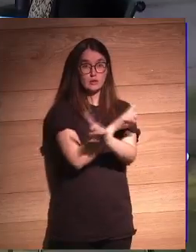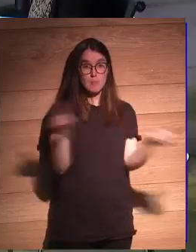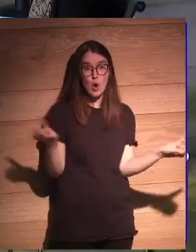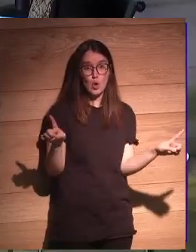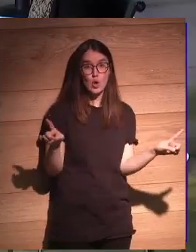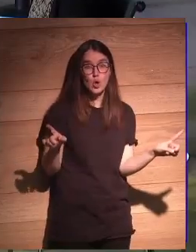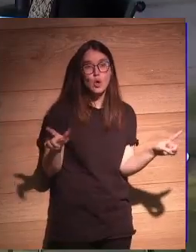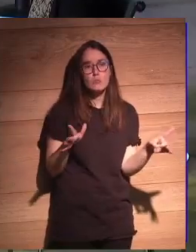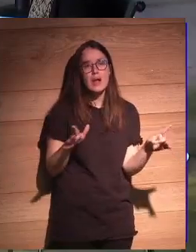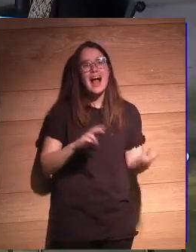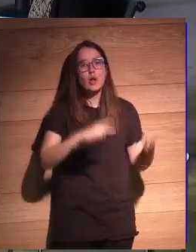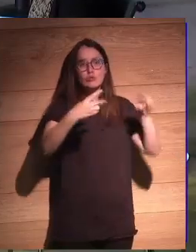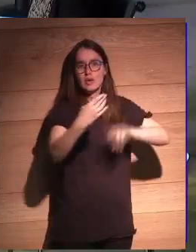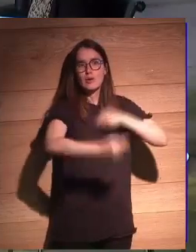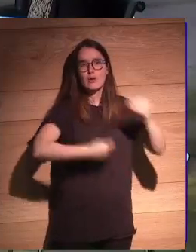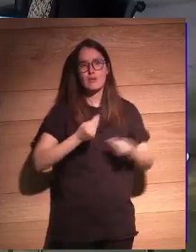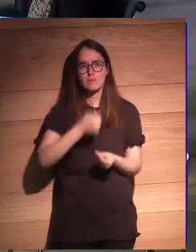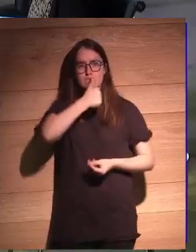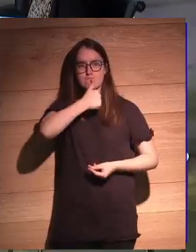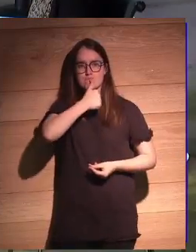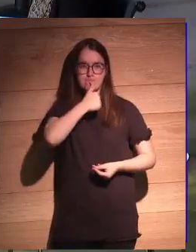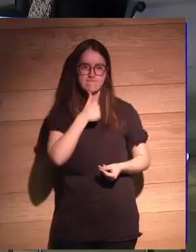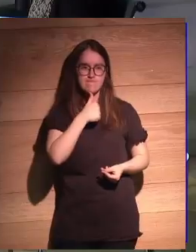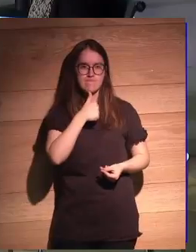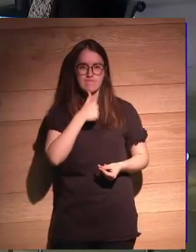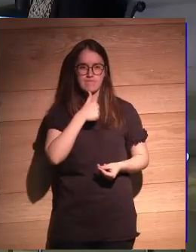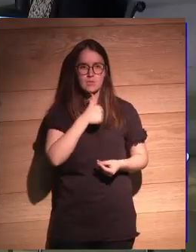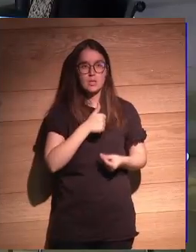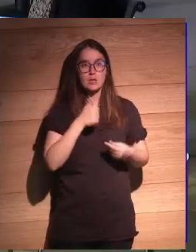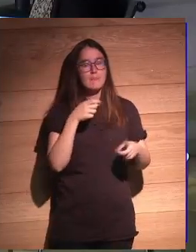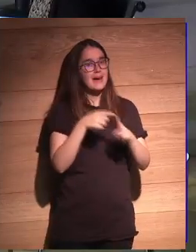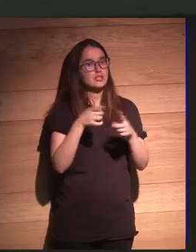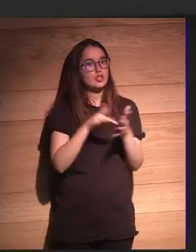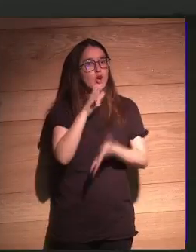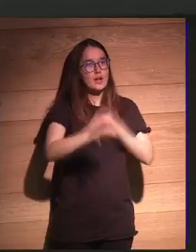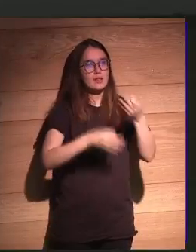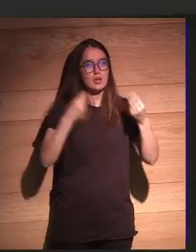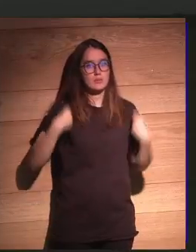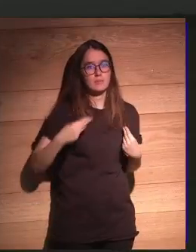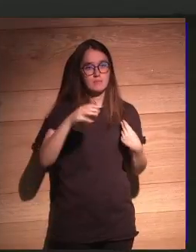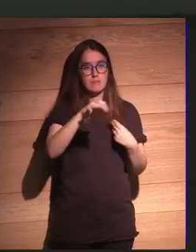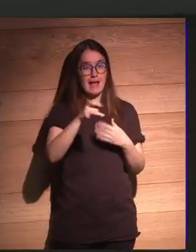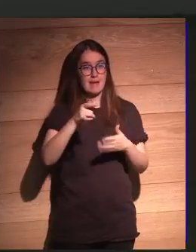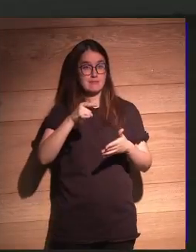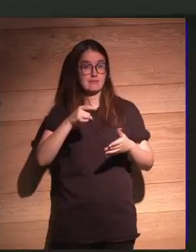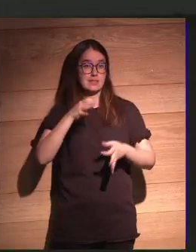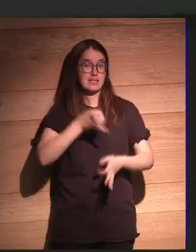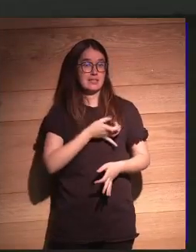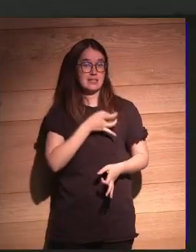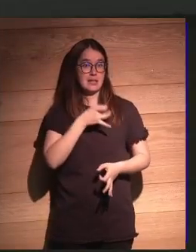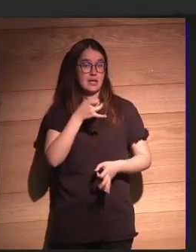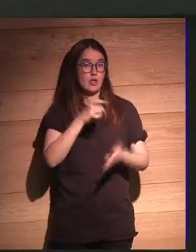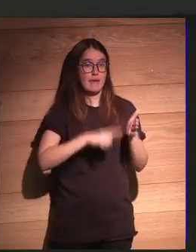not natural. I'm not going to take it, and I'm going to resist, and I'm going to do something about it. And we have organizations